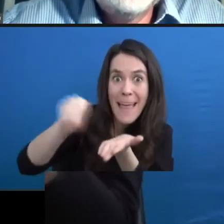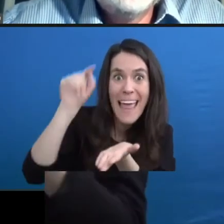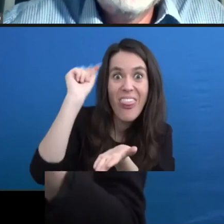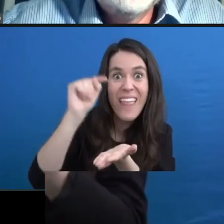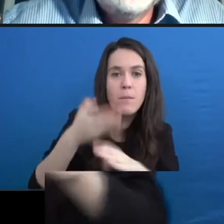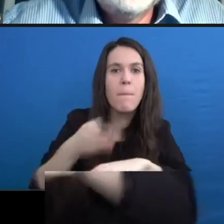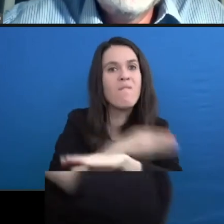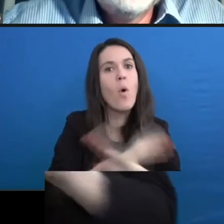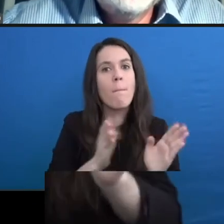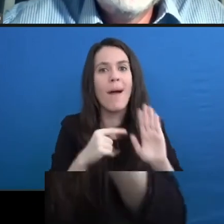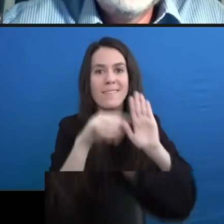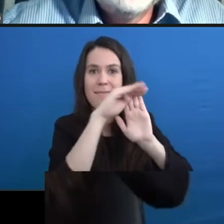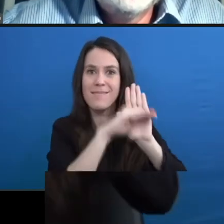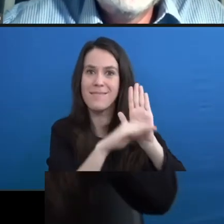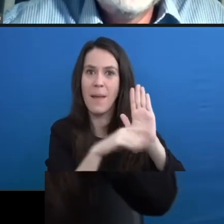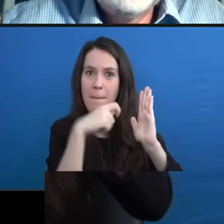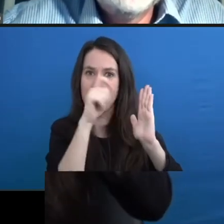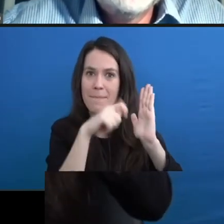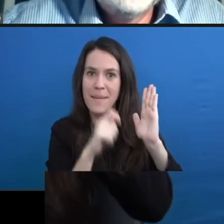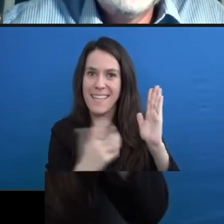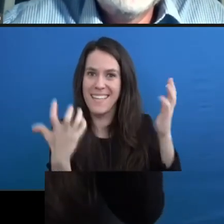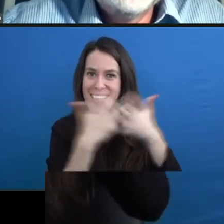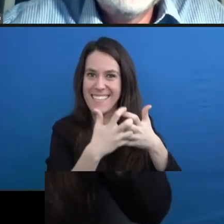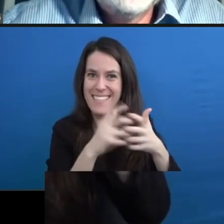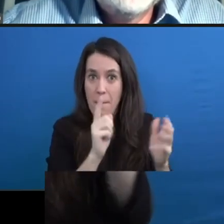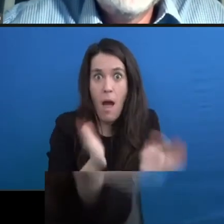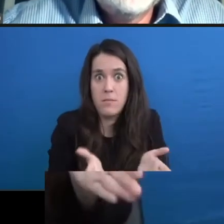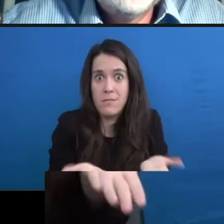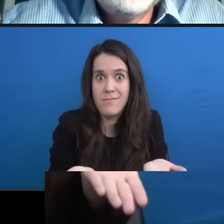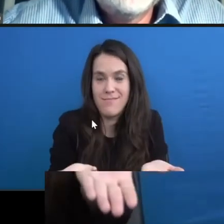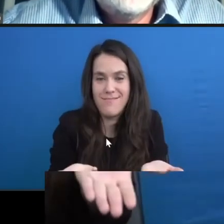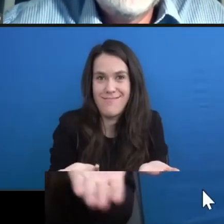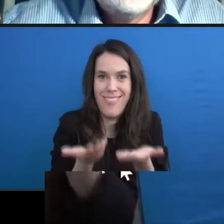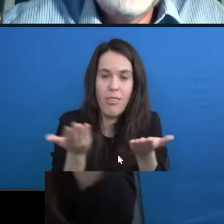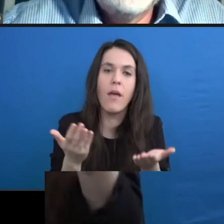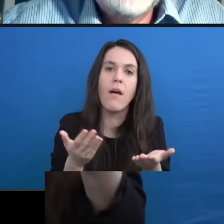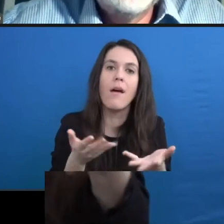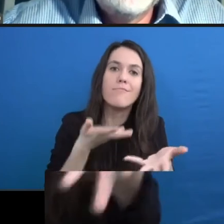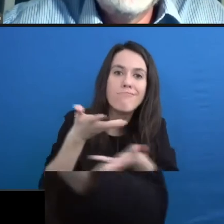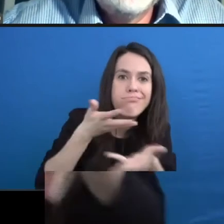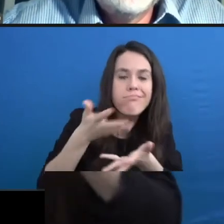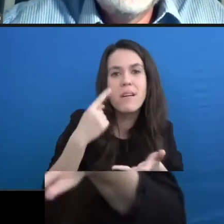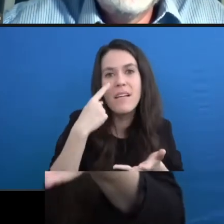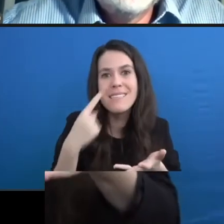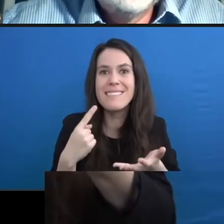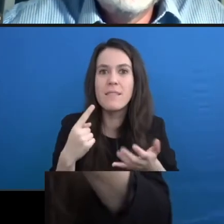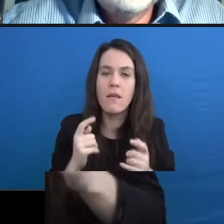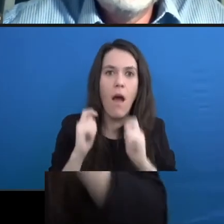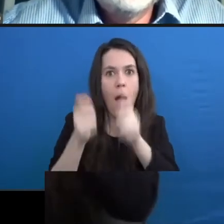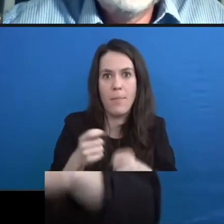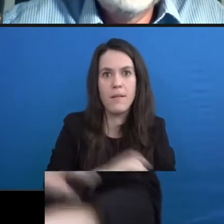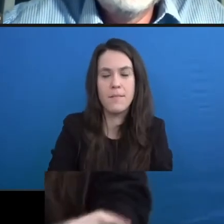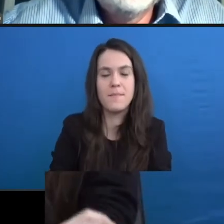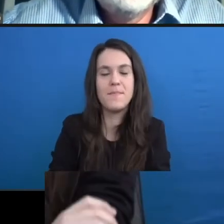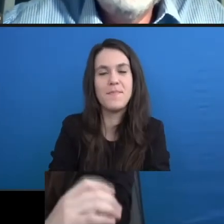requirements that must be met as part of their negotiation to acquire and deploy an applications internally.